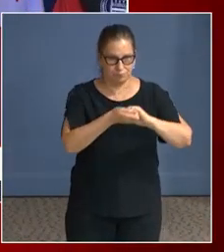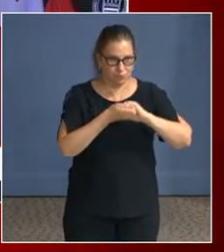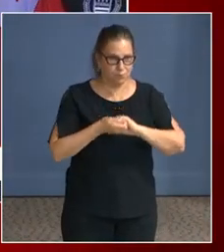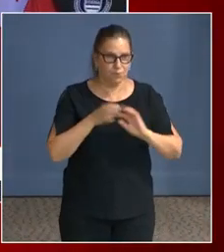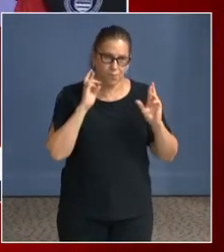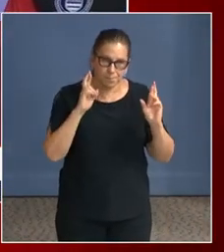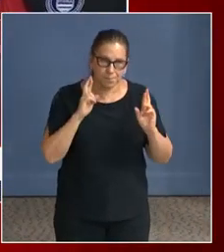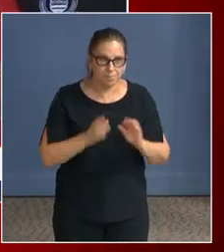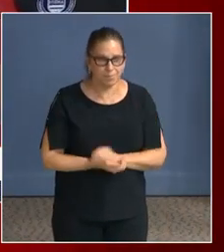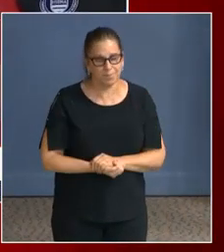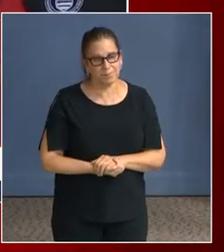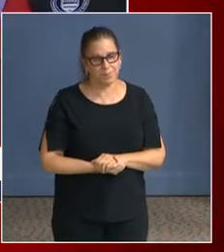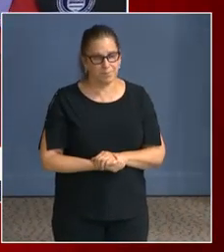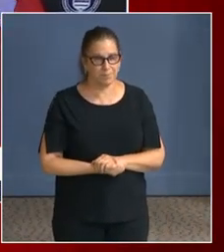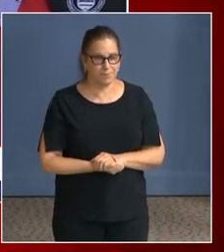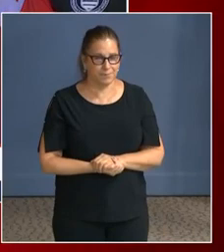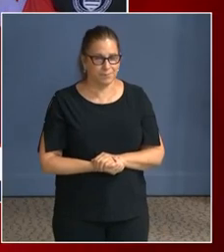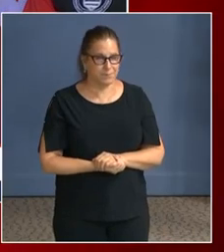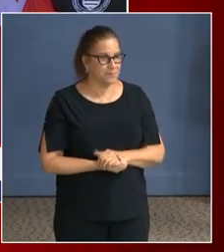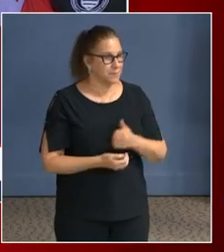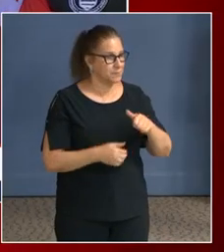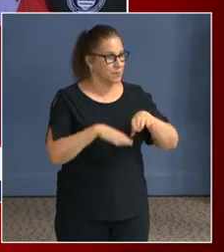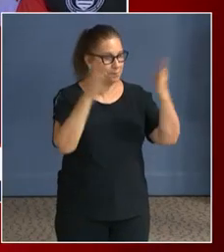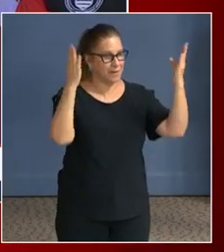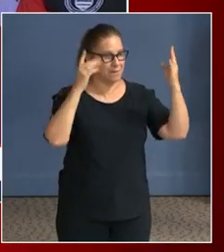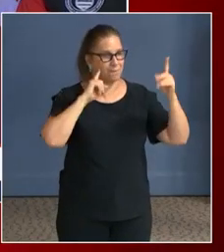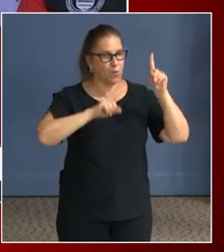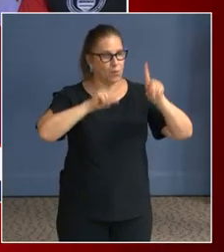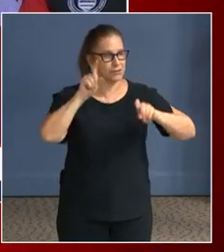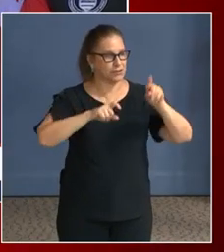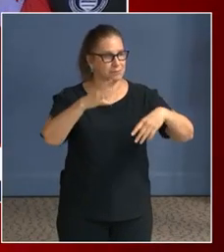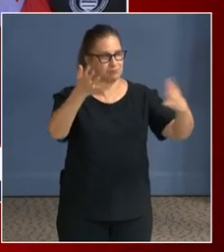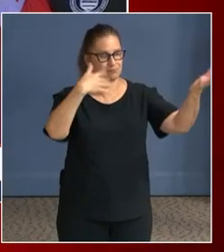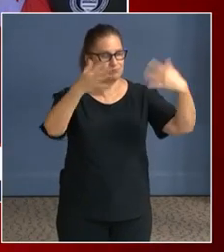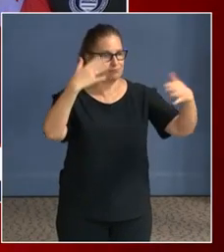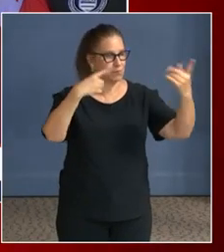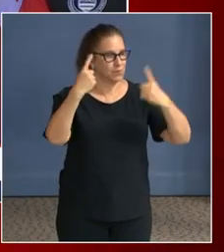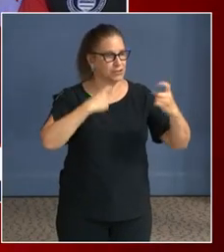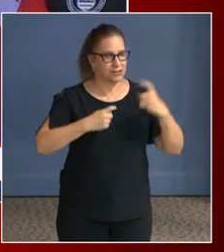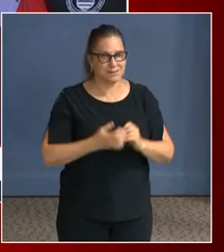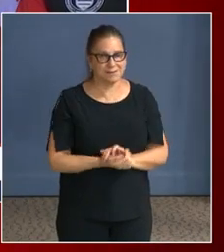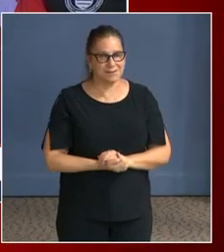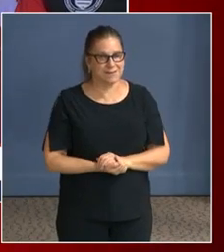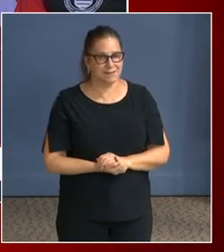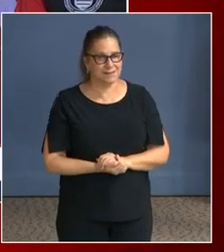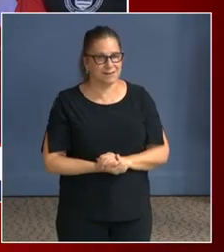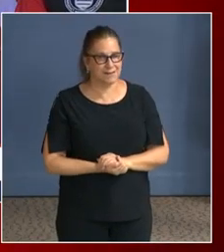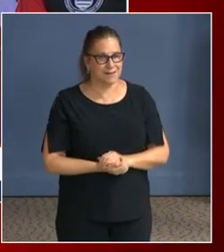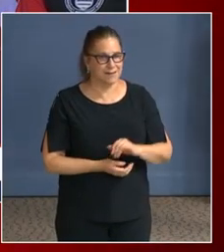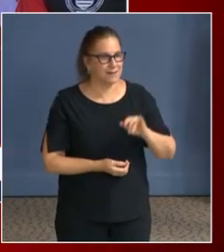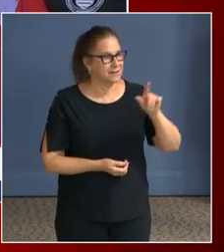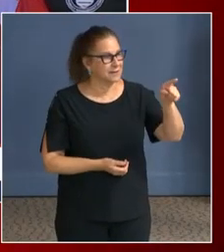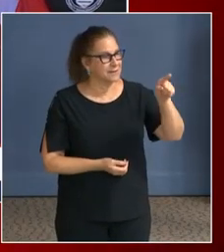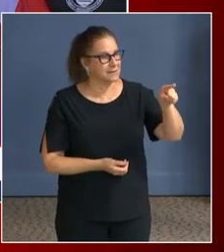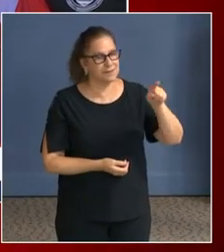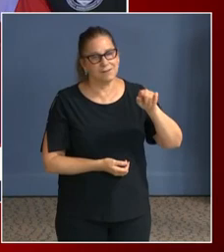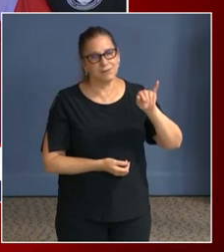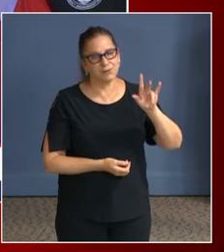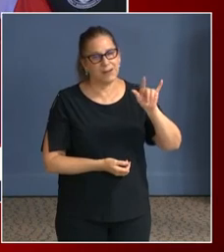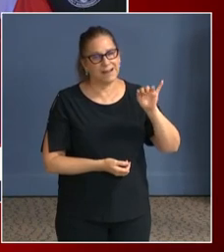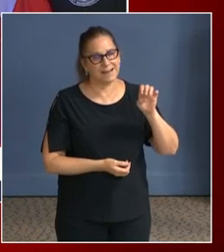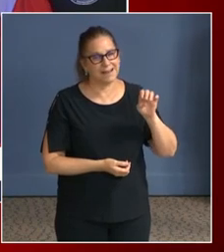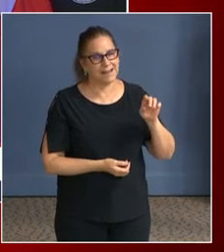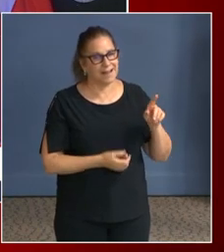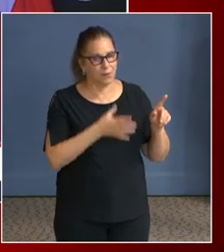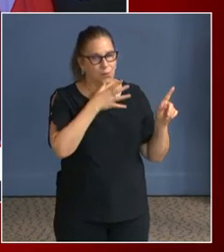Okay, we can take a few questions. Questions? Yes, Julie. I know that you said you've been going into 17 neighborhoods so far to